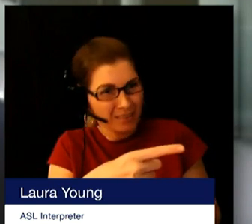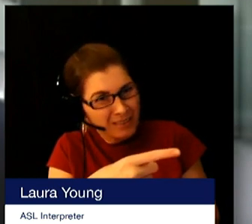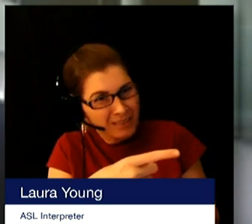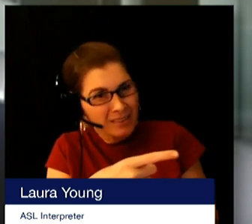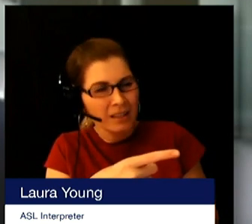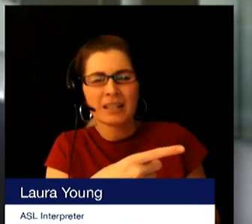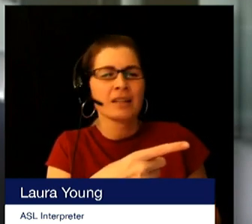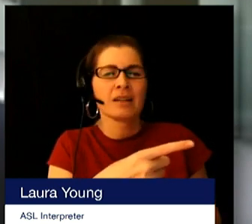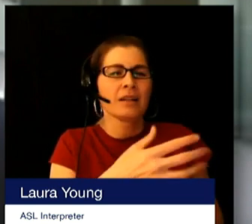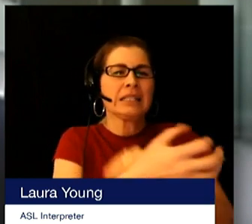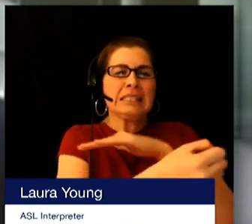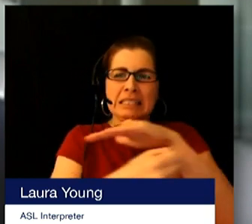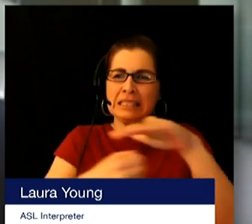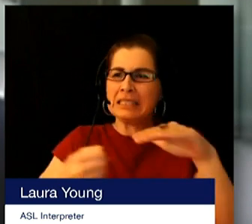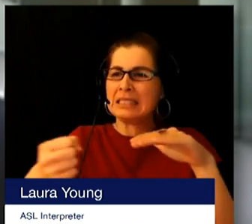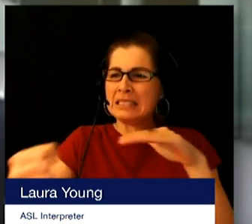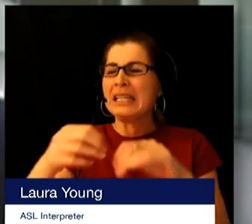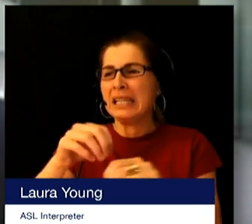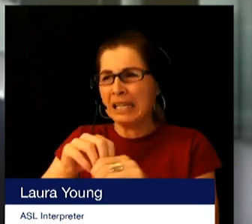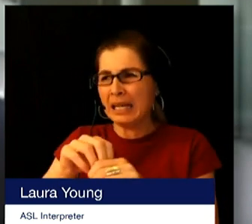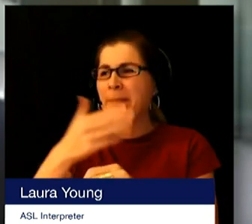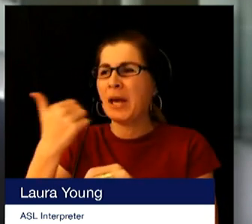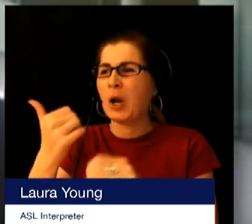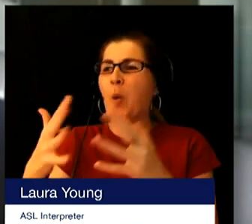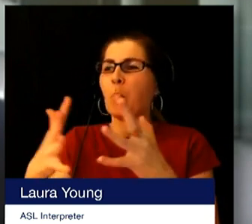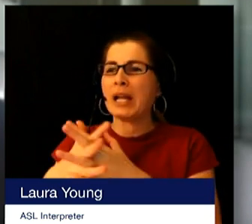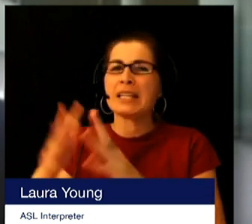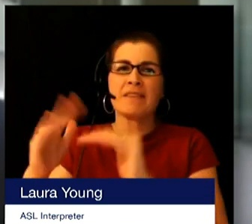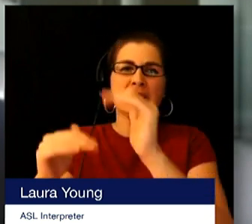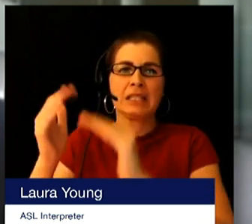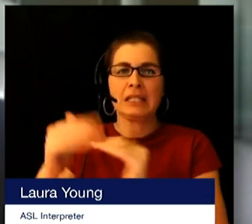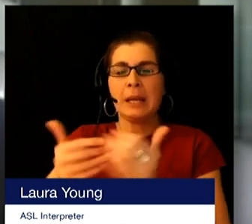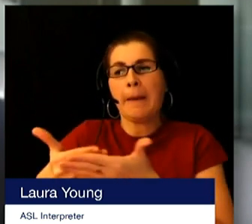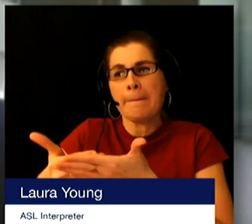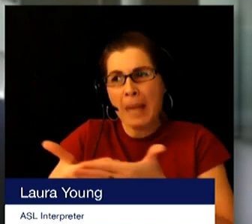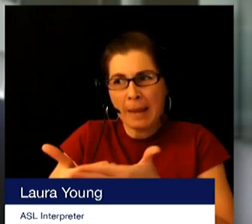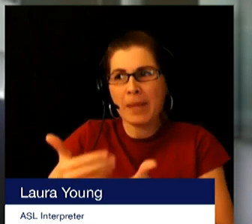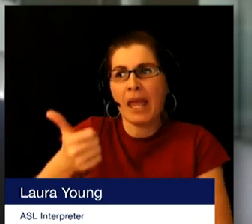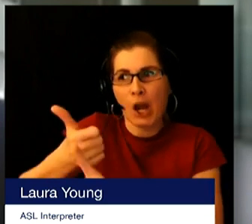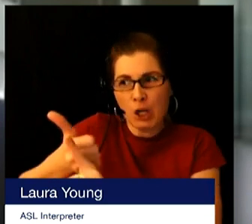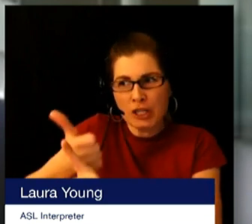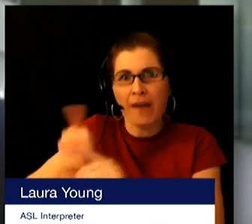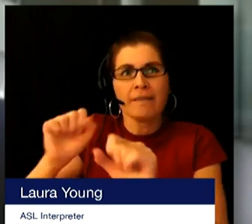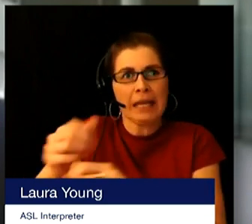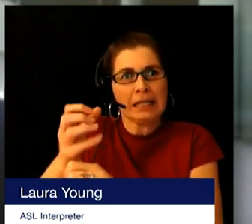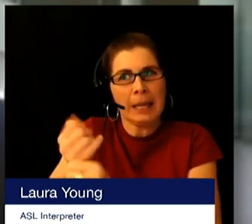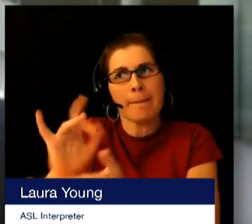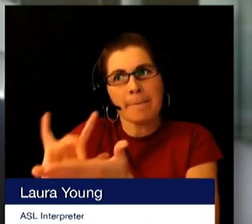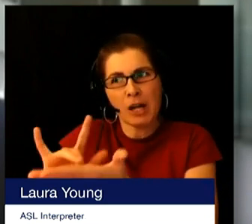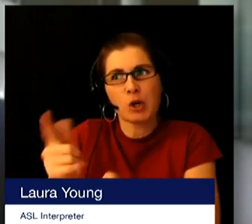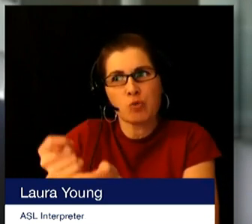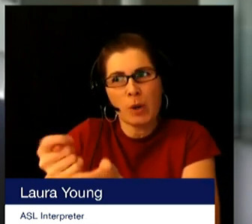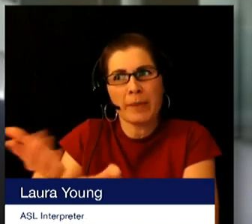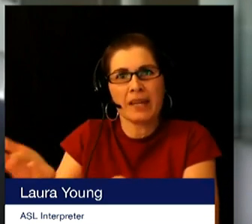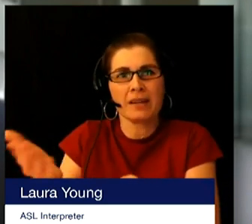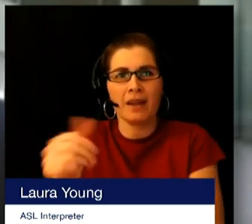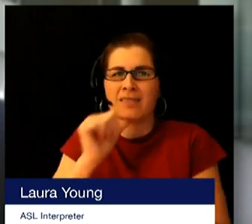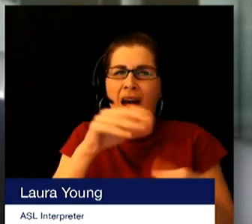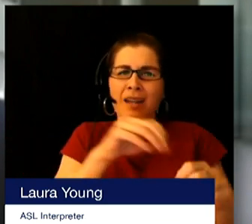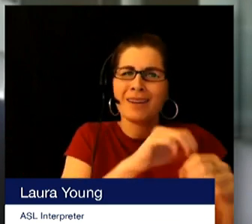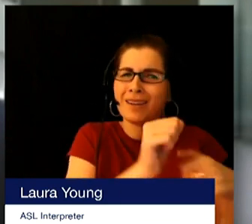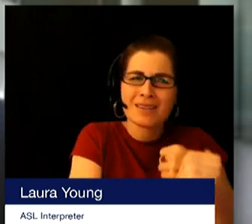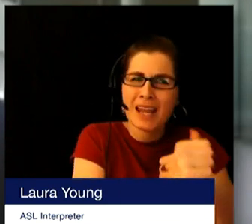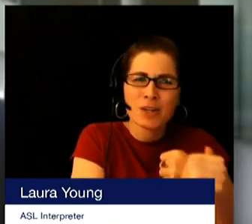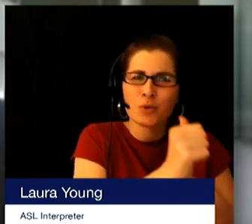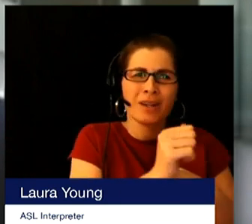residential prenatal care facility where she and the baby can get the support and medical treatment they need, not in a dangerous county